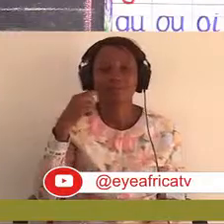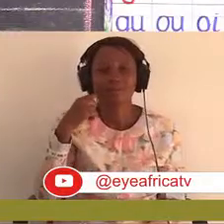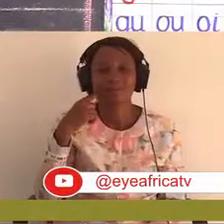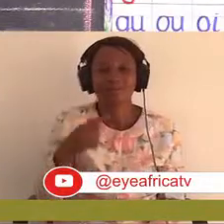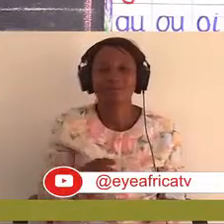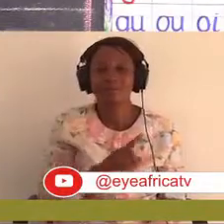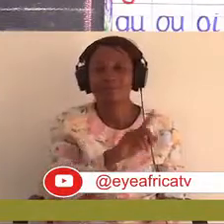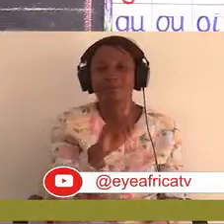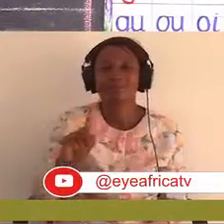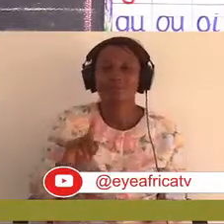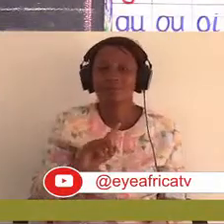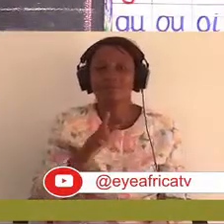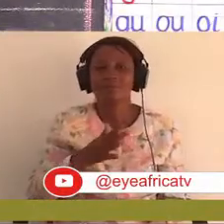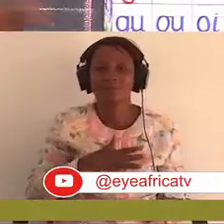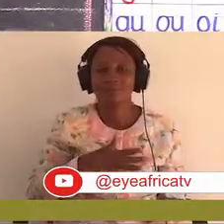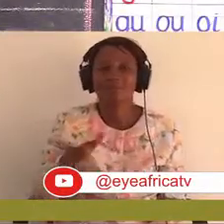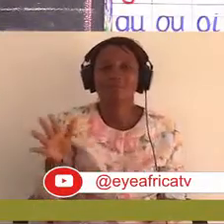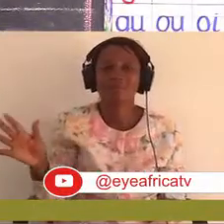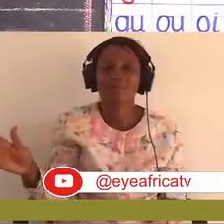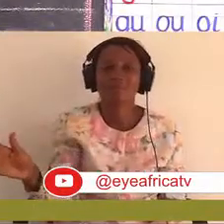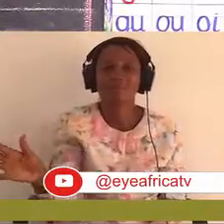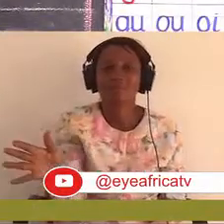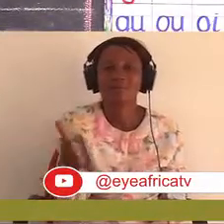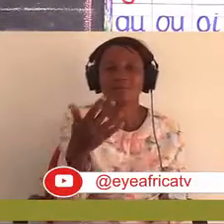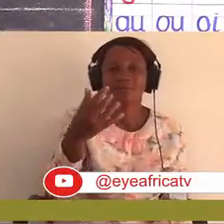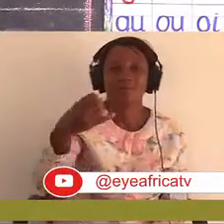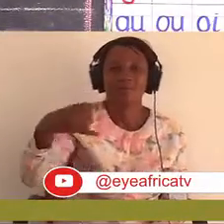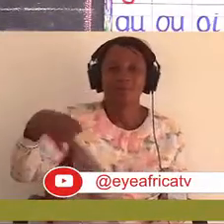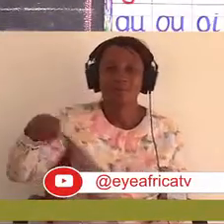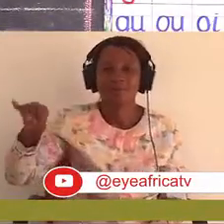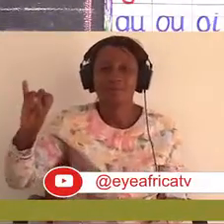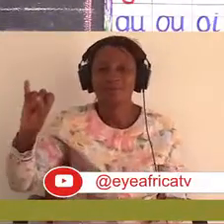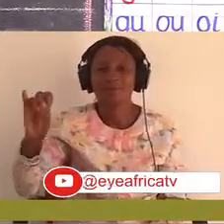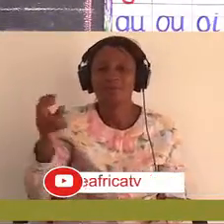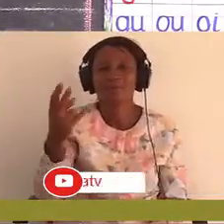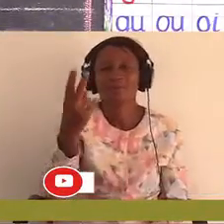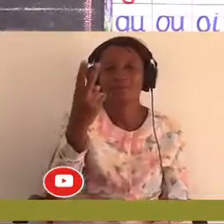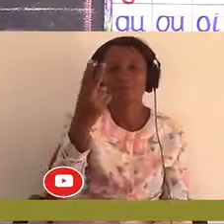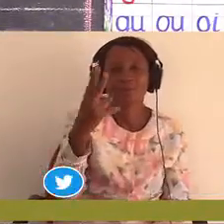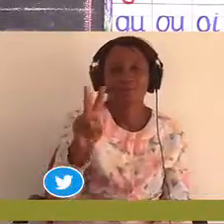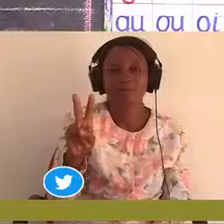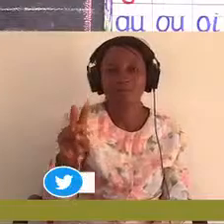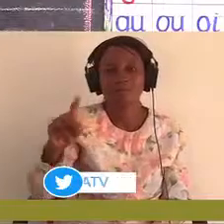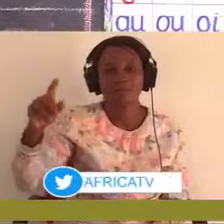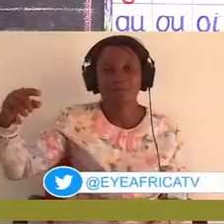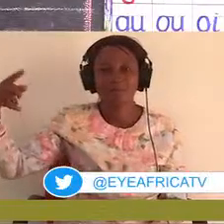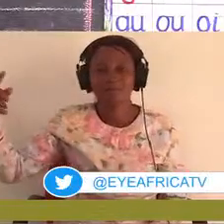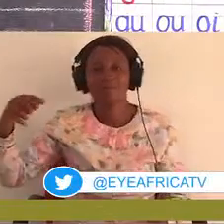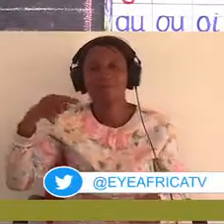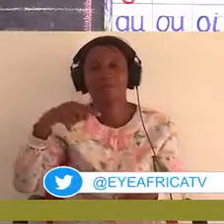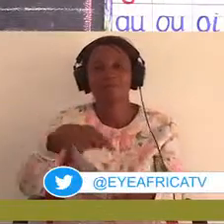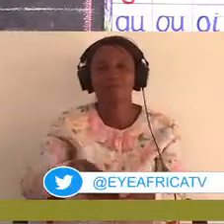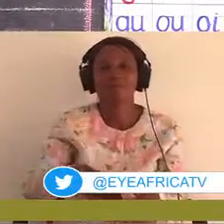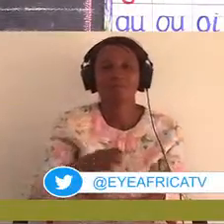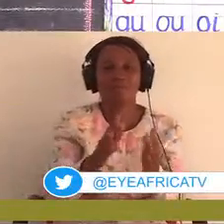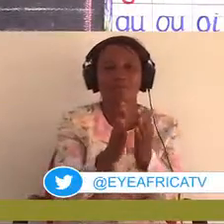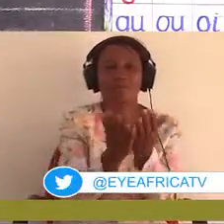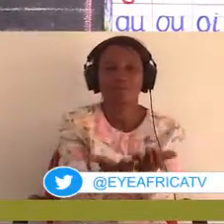Today, we are going into the second sound in Book 3.